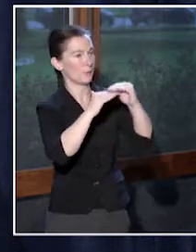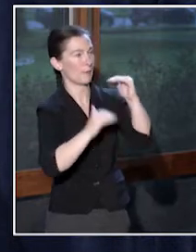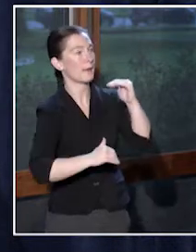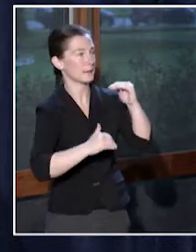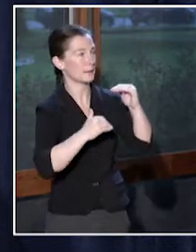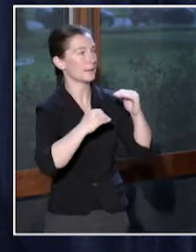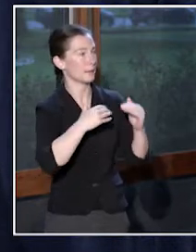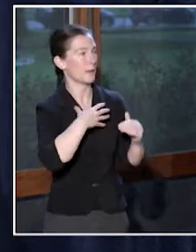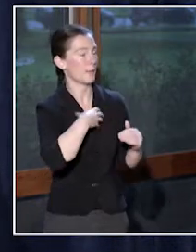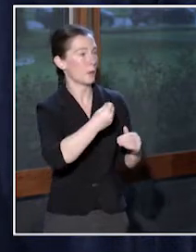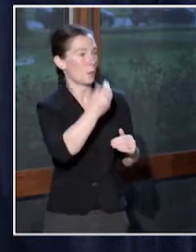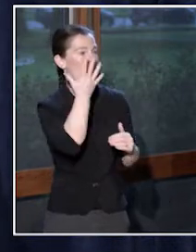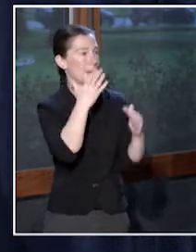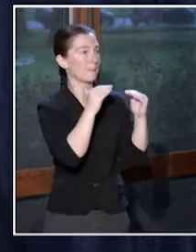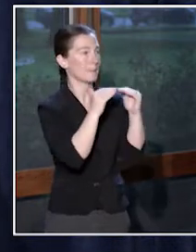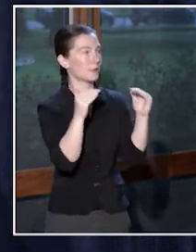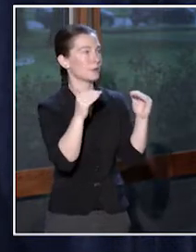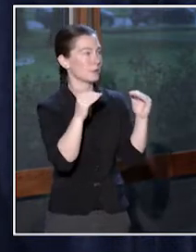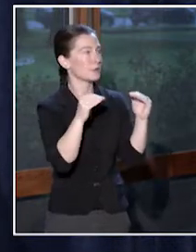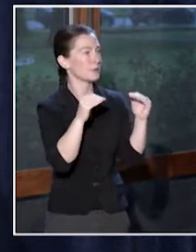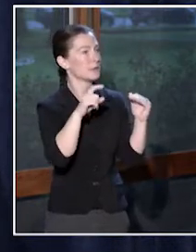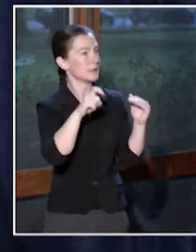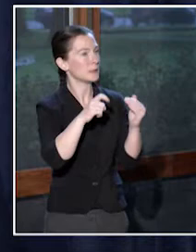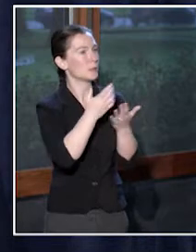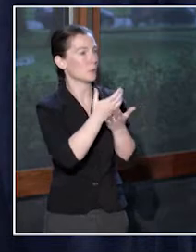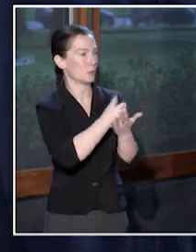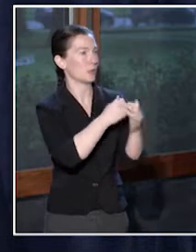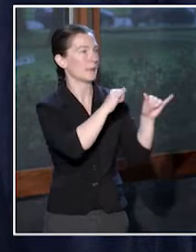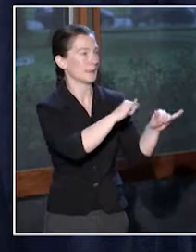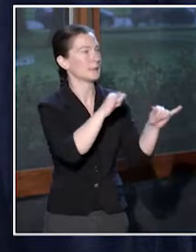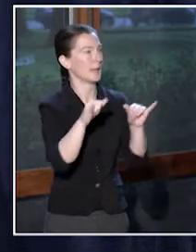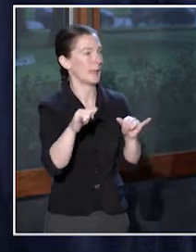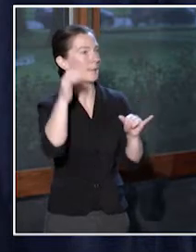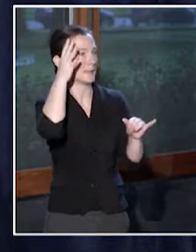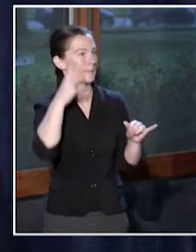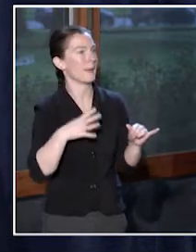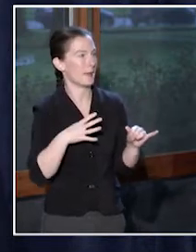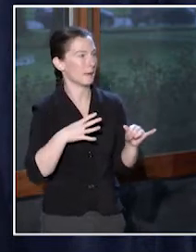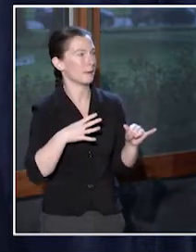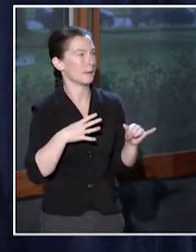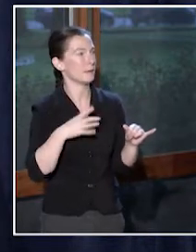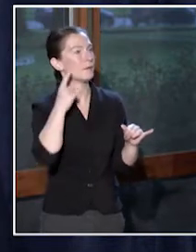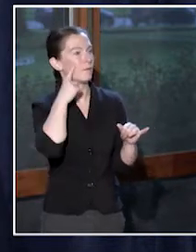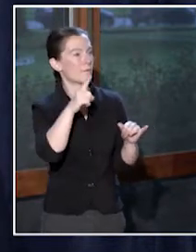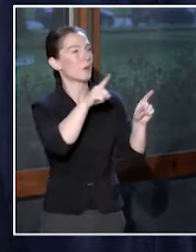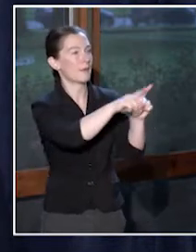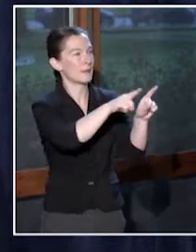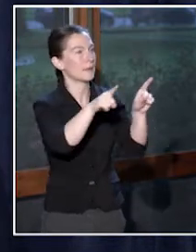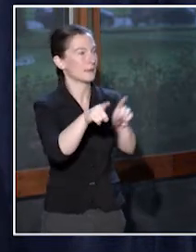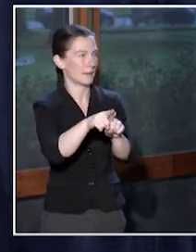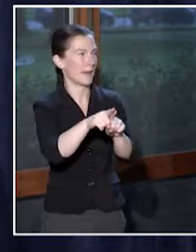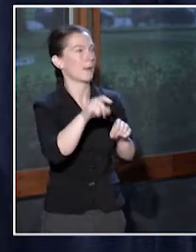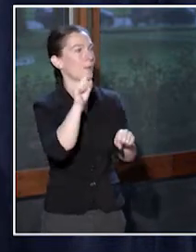peers, make the same amount as men for doing the same work.